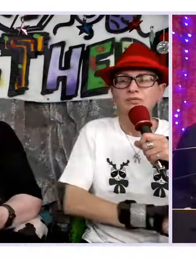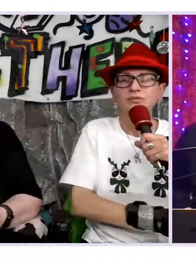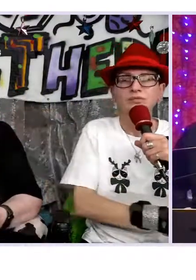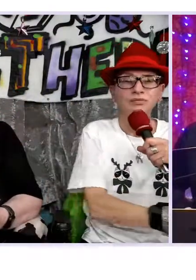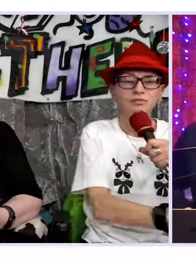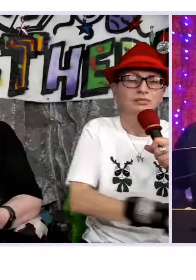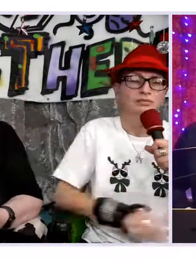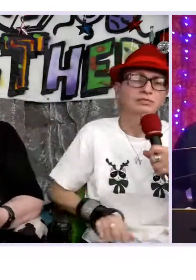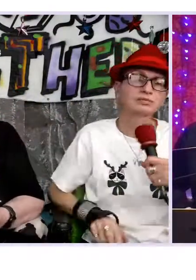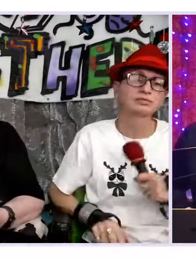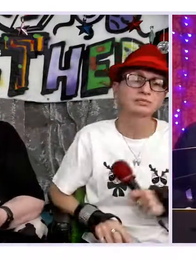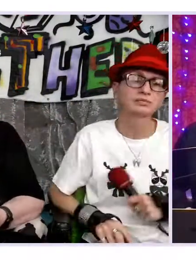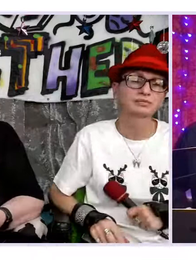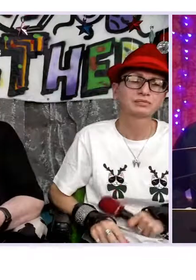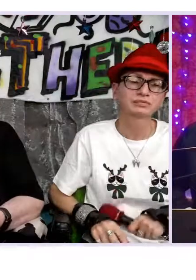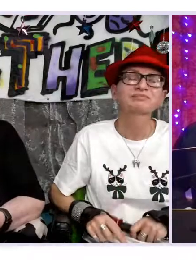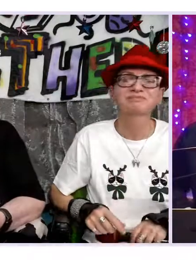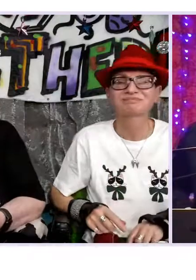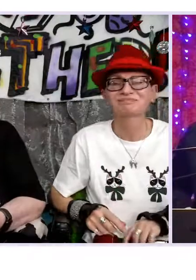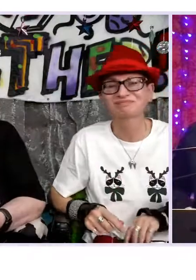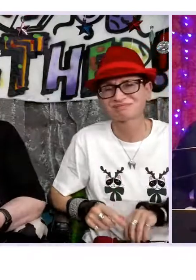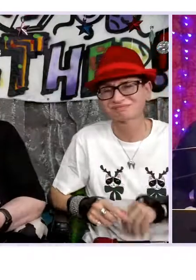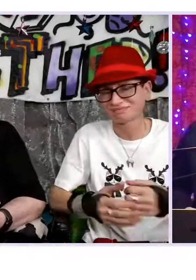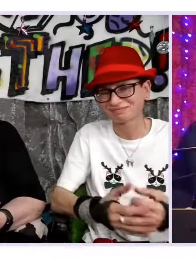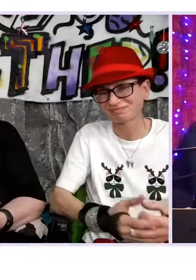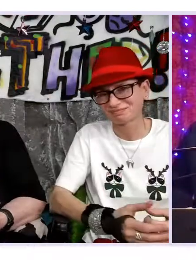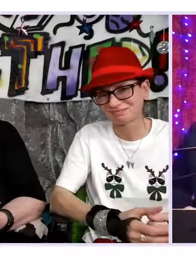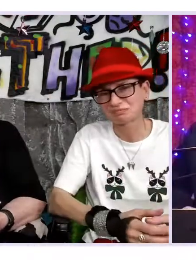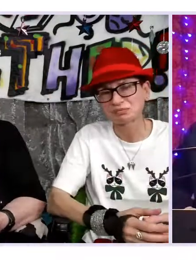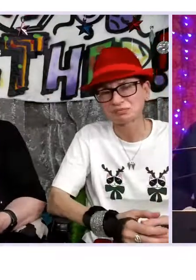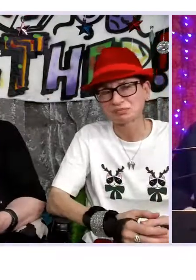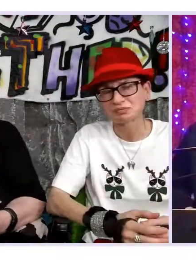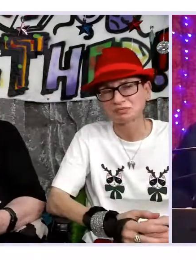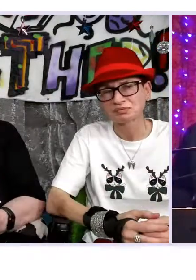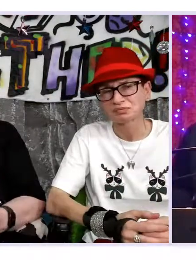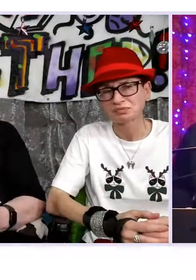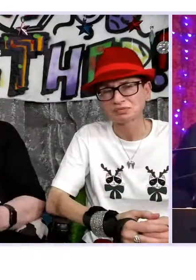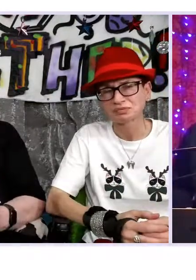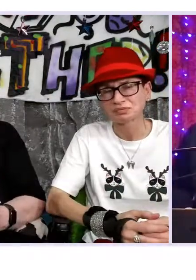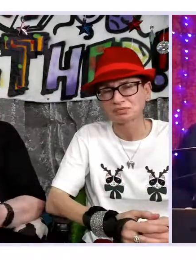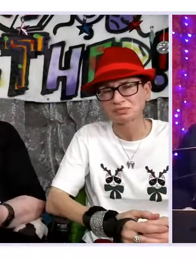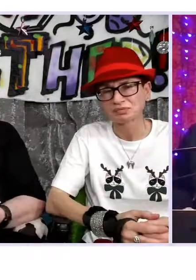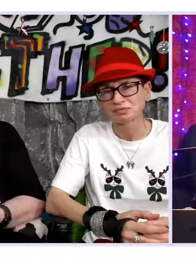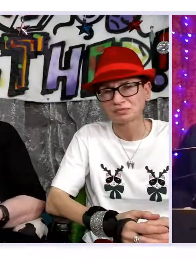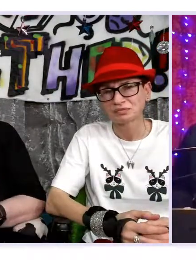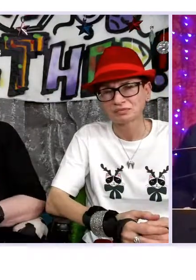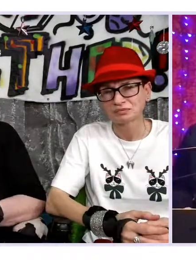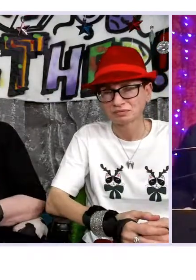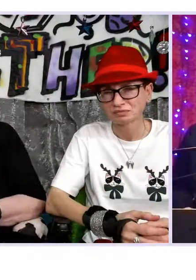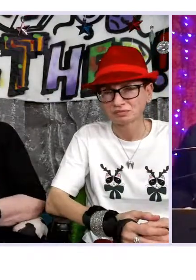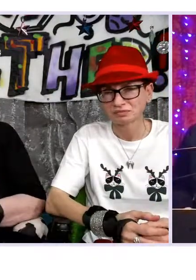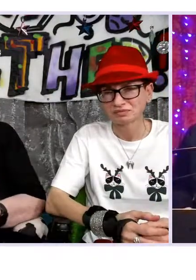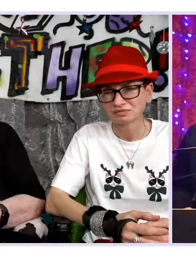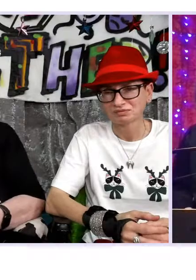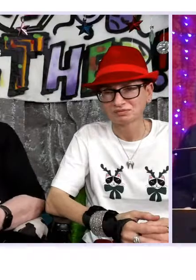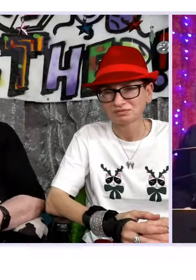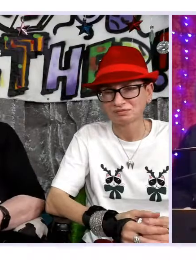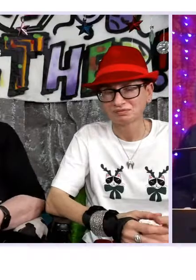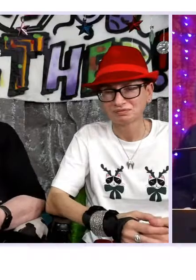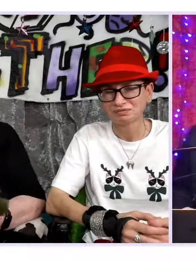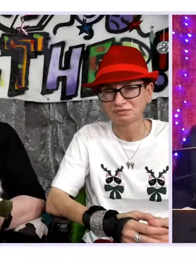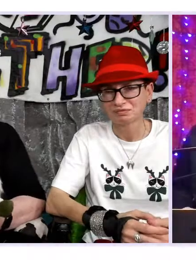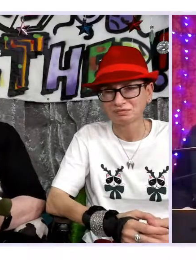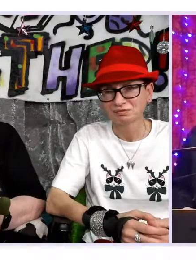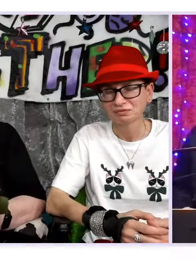but I will. I know where we're going. So, brilliant. That was great, and hopefully you've got some ideas to do some craft